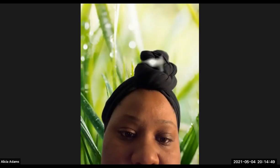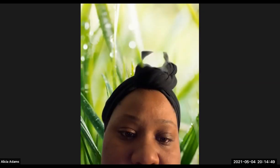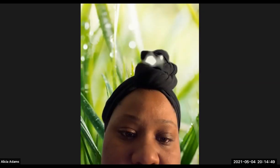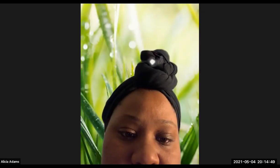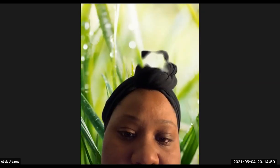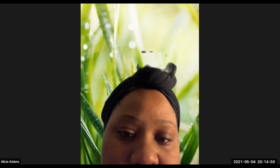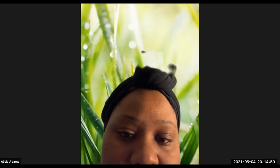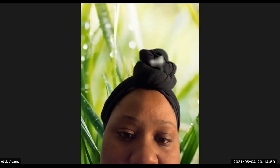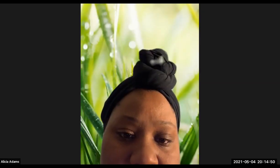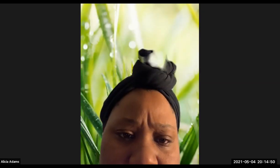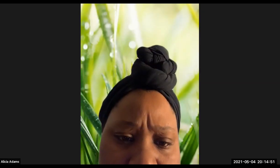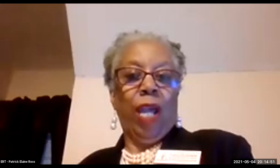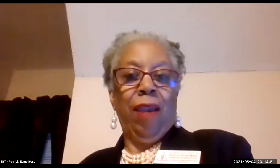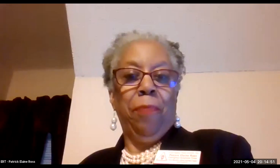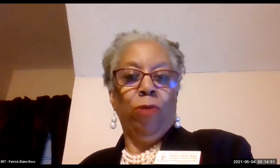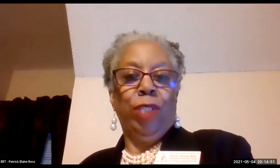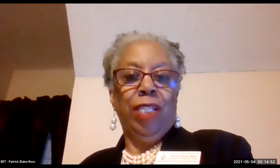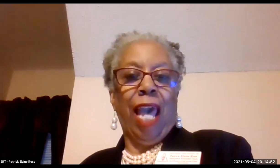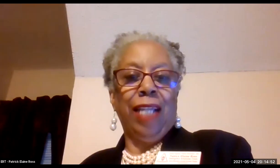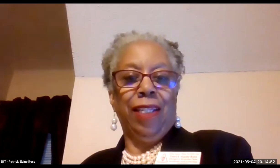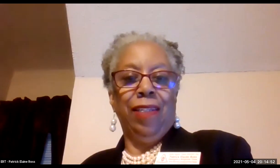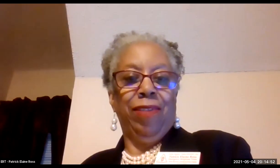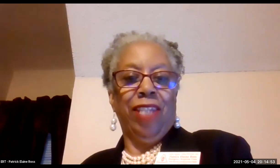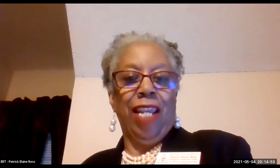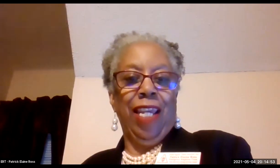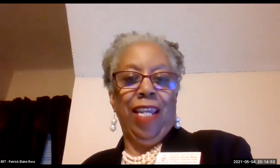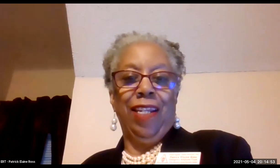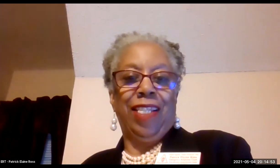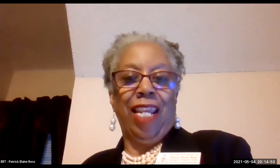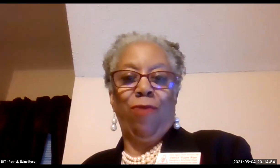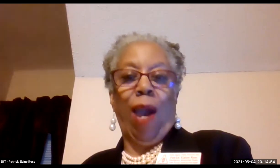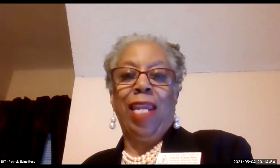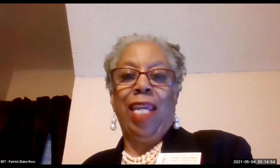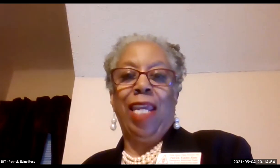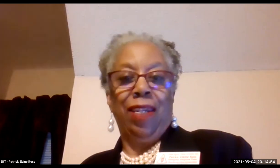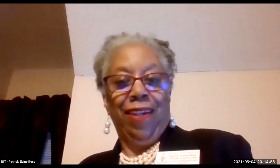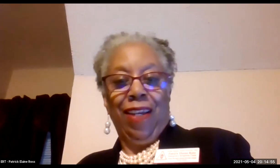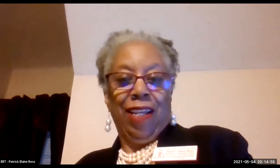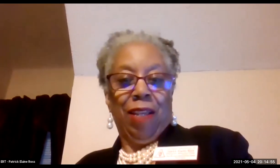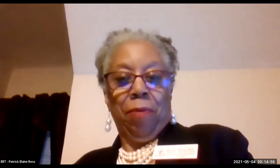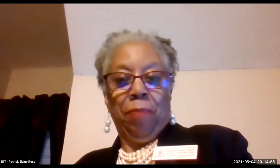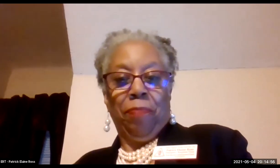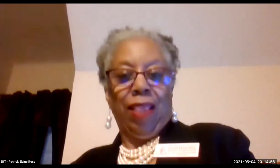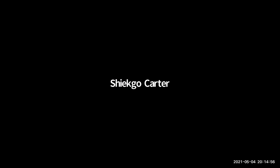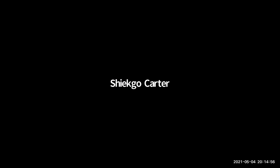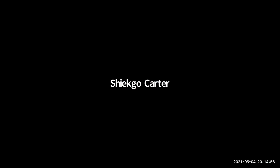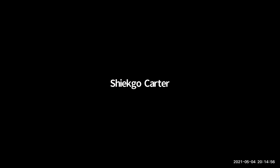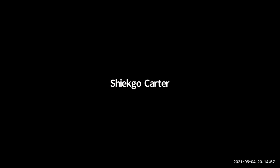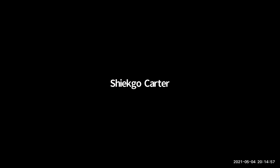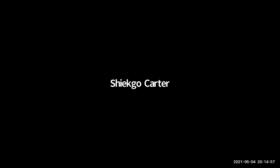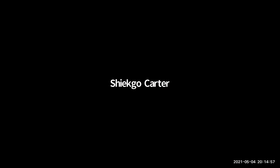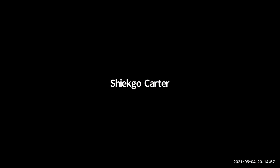If you can see that. Okay, Mosey Saxton sent it right in.